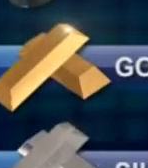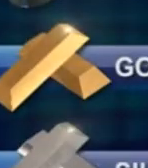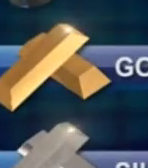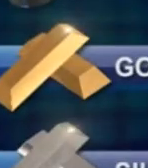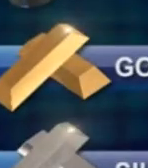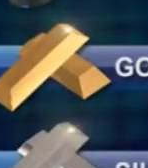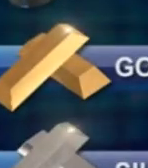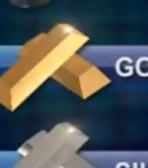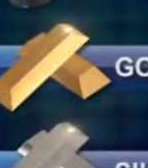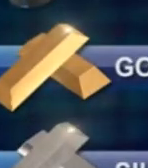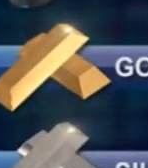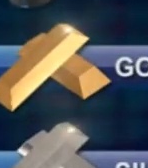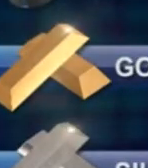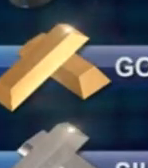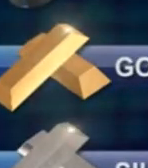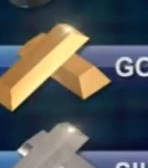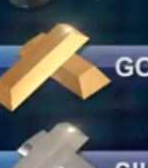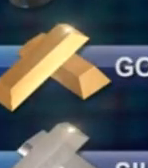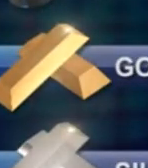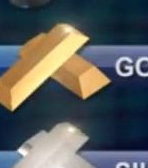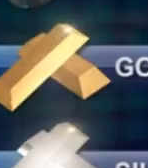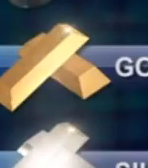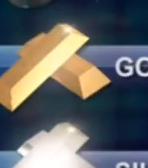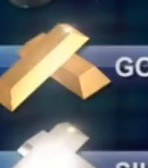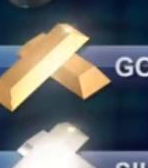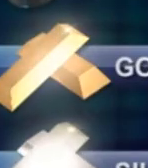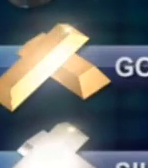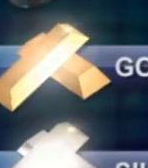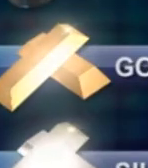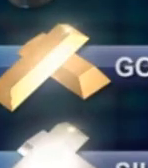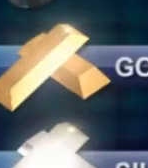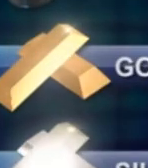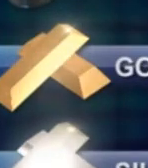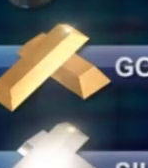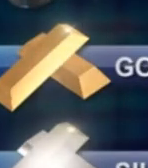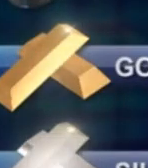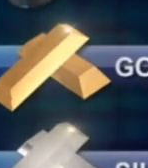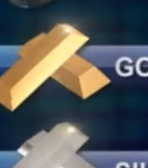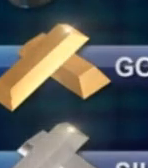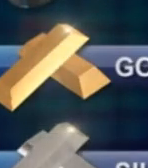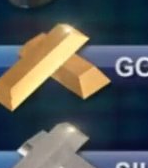market was mixed. Oil prices were down $2 at $59 a barrel. Gold dropped to close at